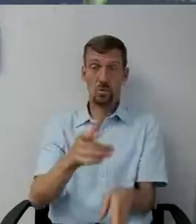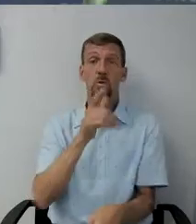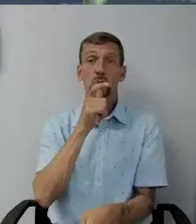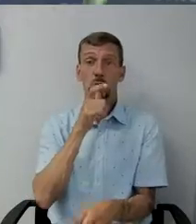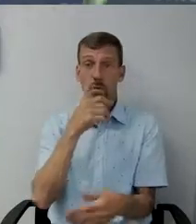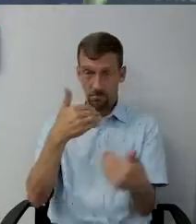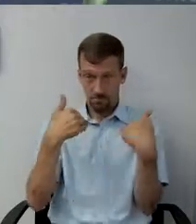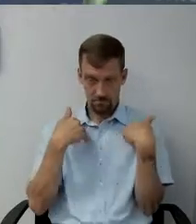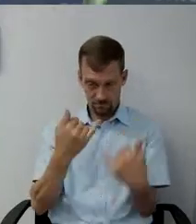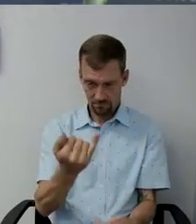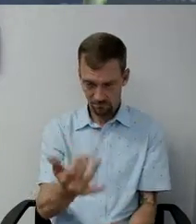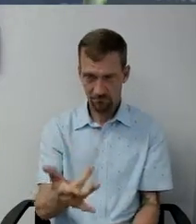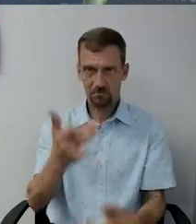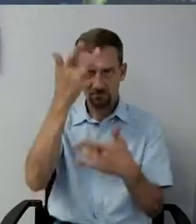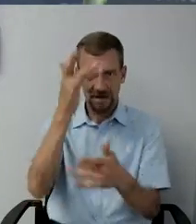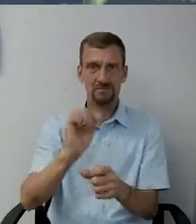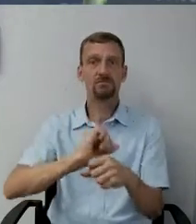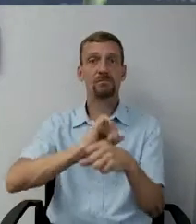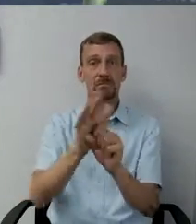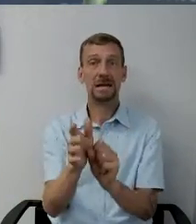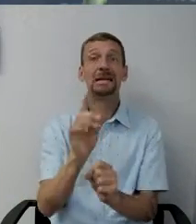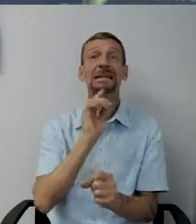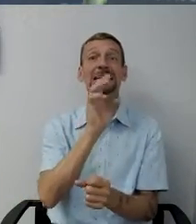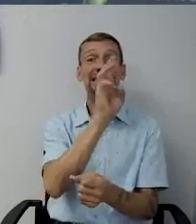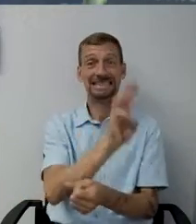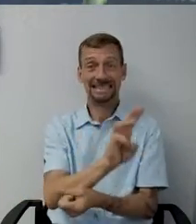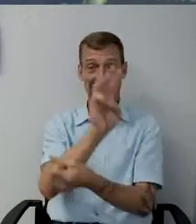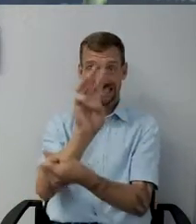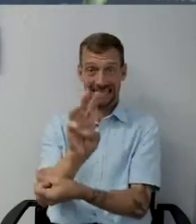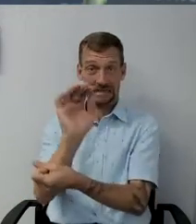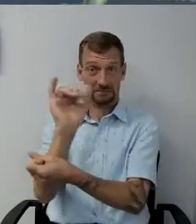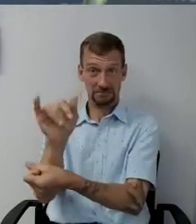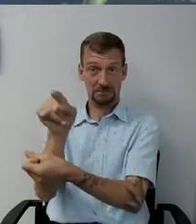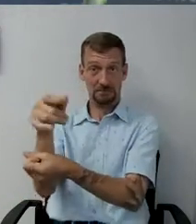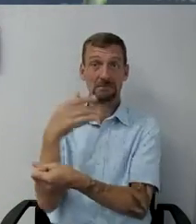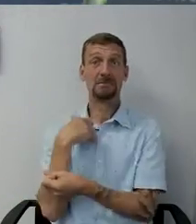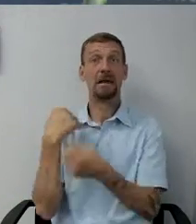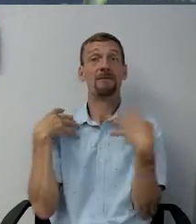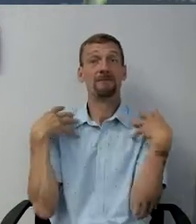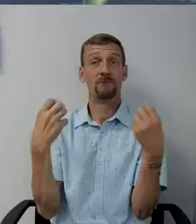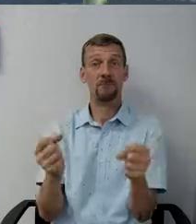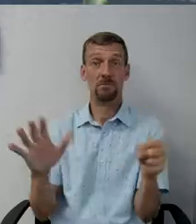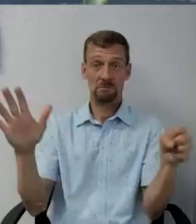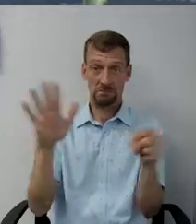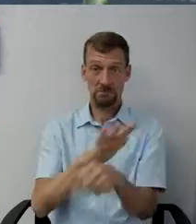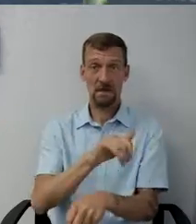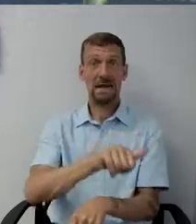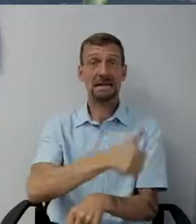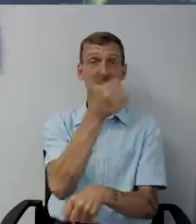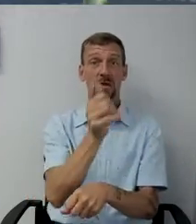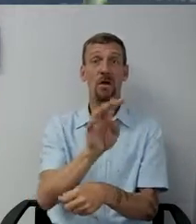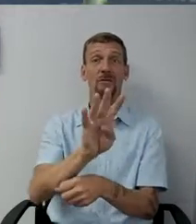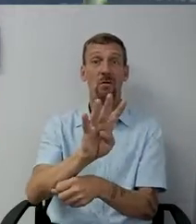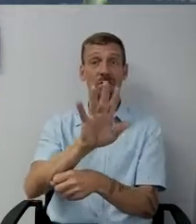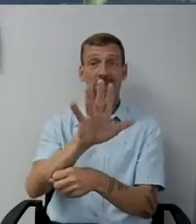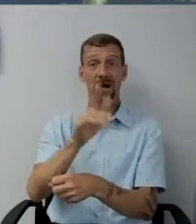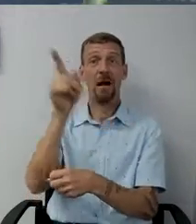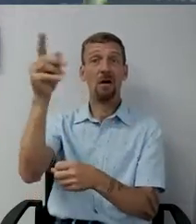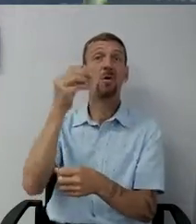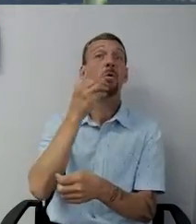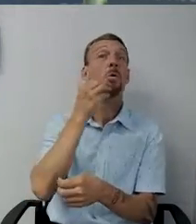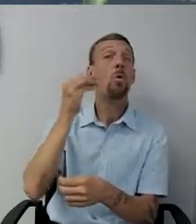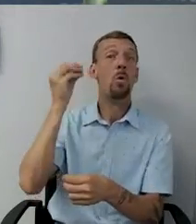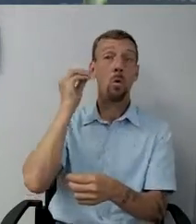infected. 66 of them have fully recovered. We have another 45 that are at home recovering.